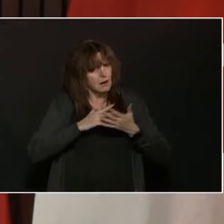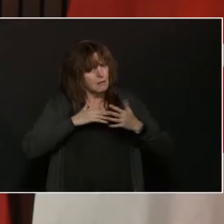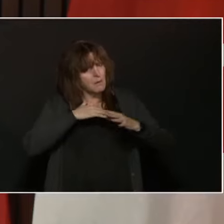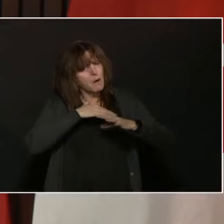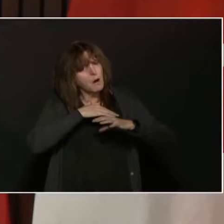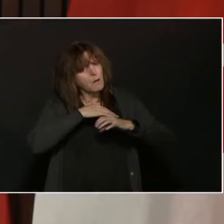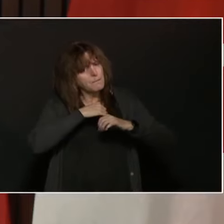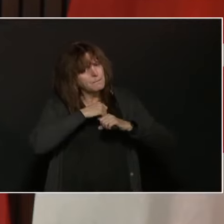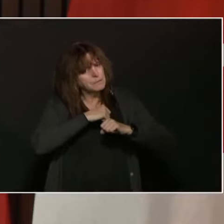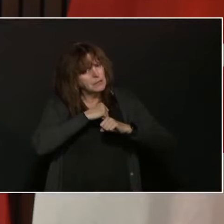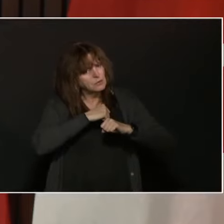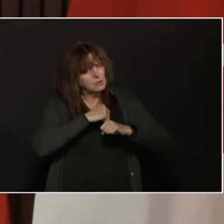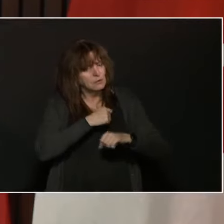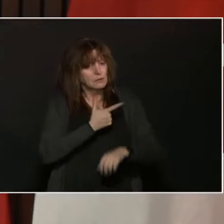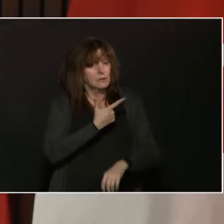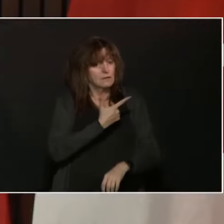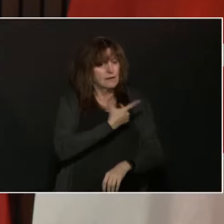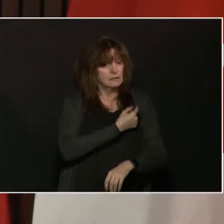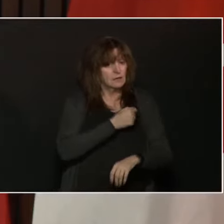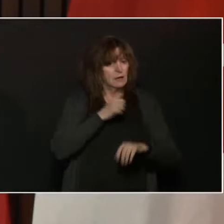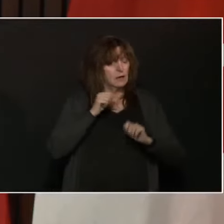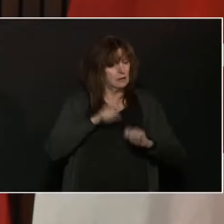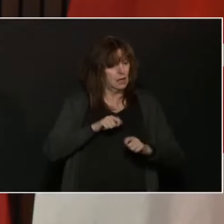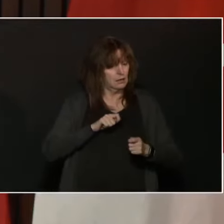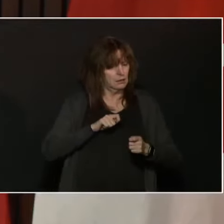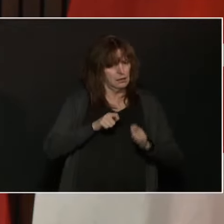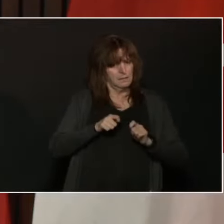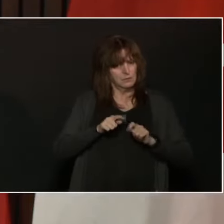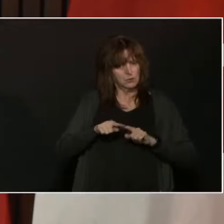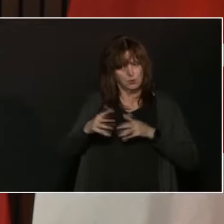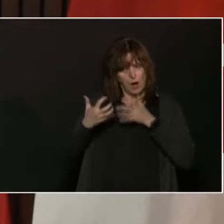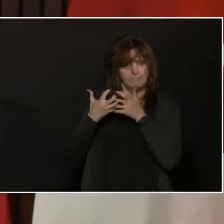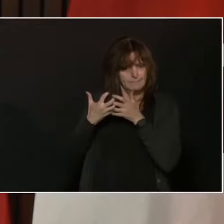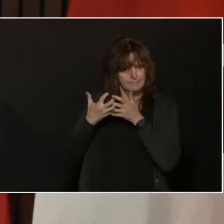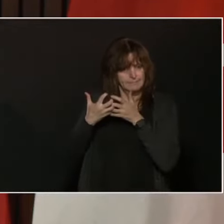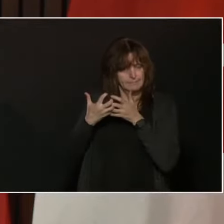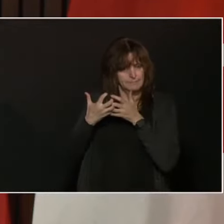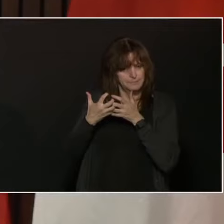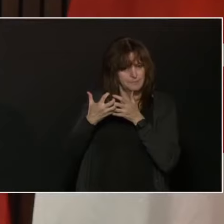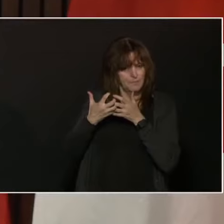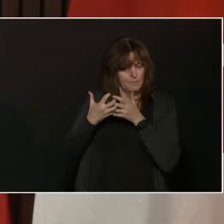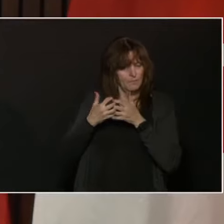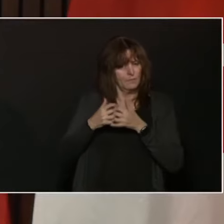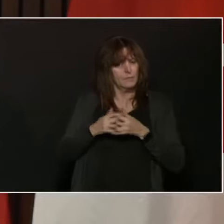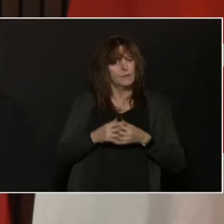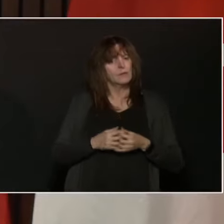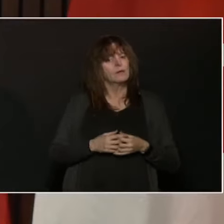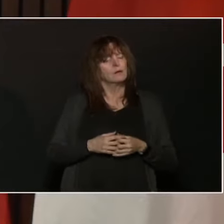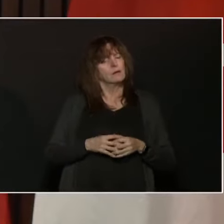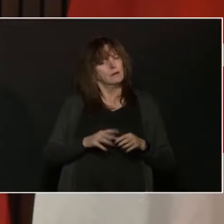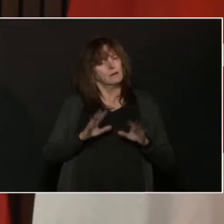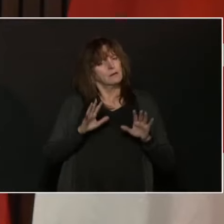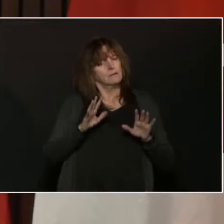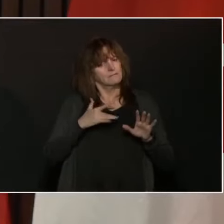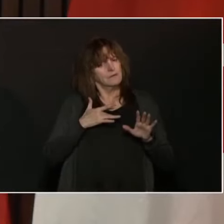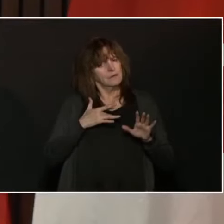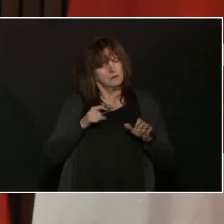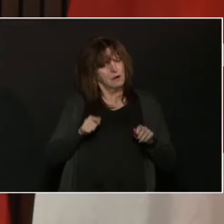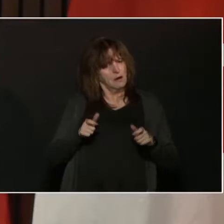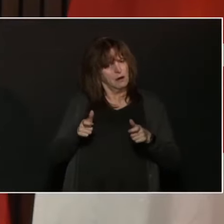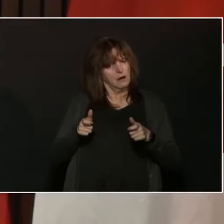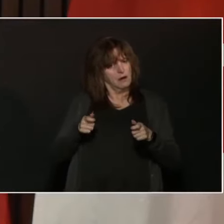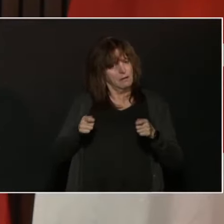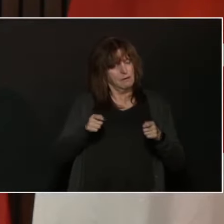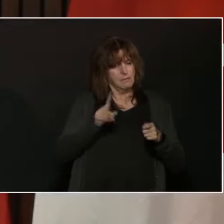vaccines quickly to these new variants means that we actually can probably stay on top of this, but it's going to require strong vaccine